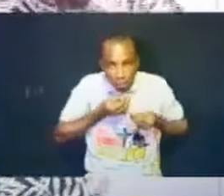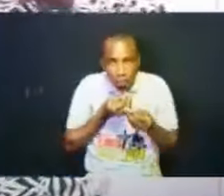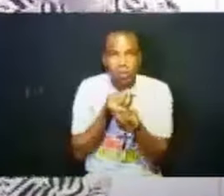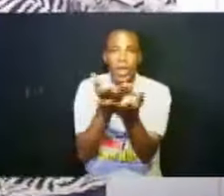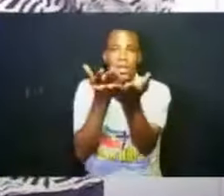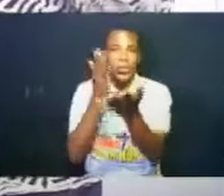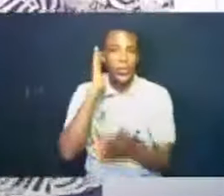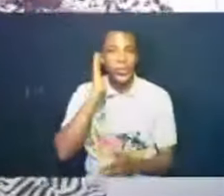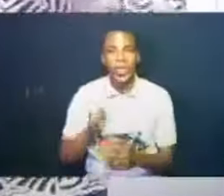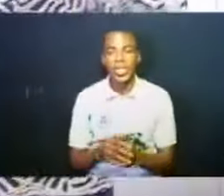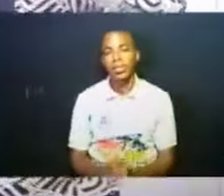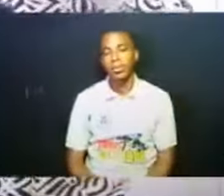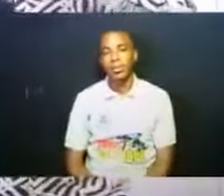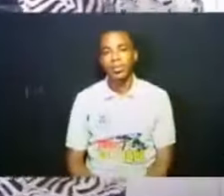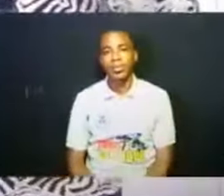How